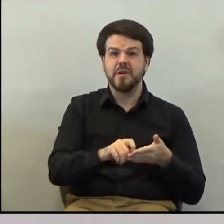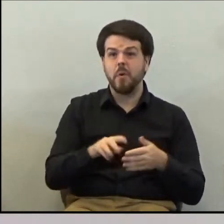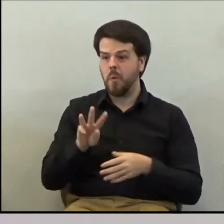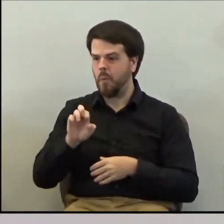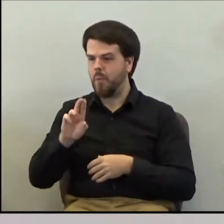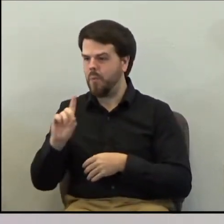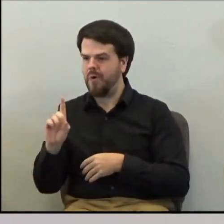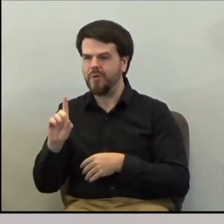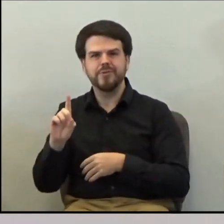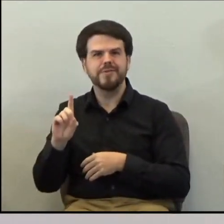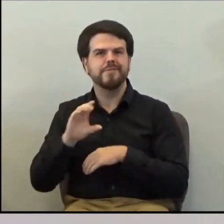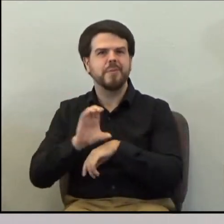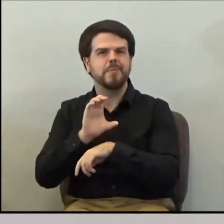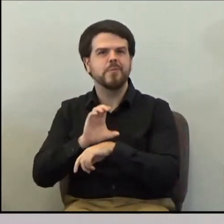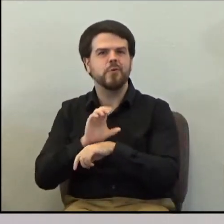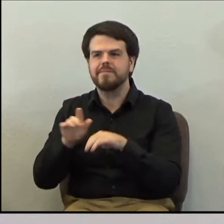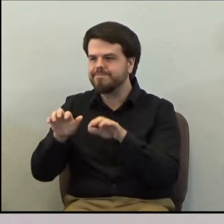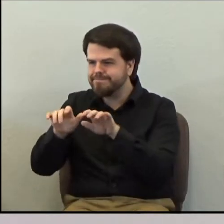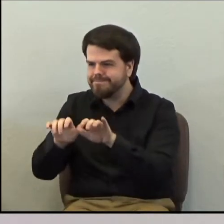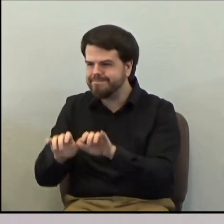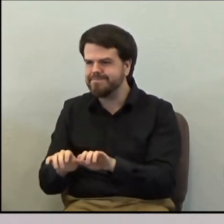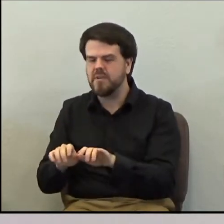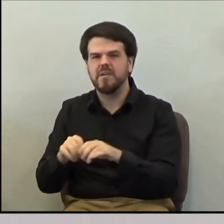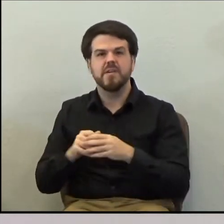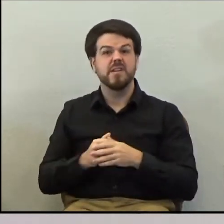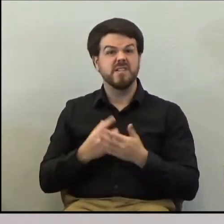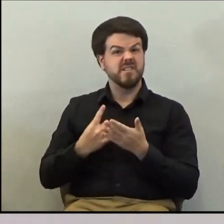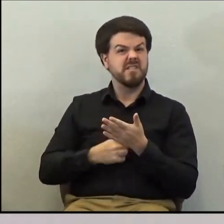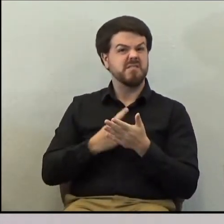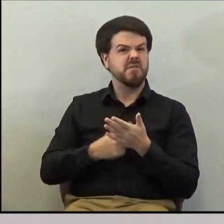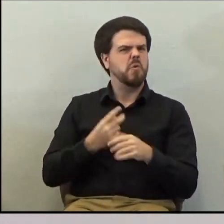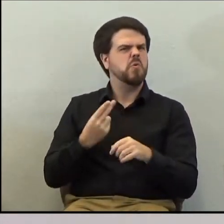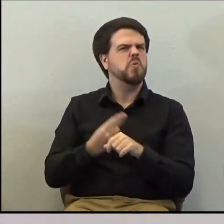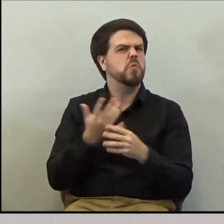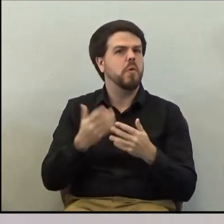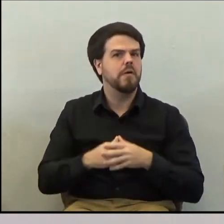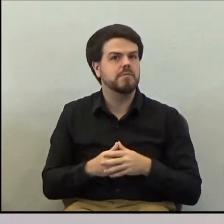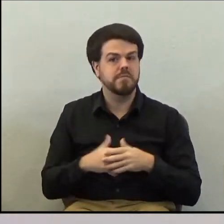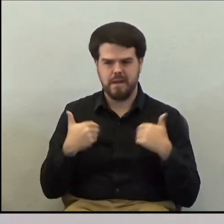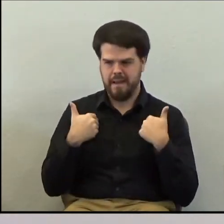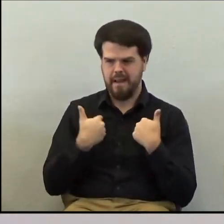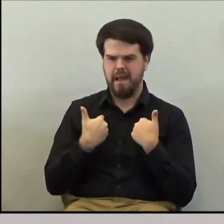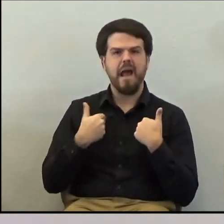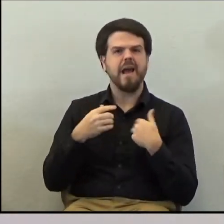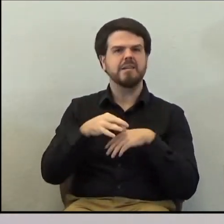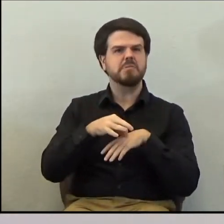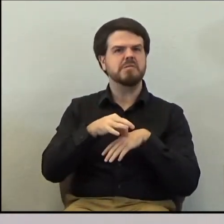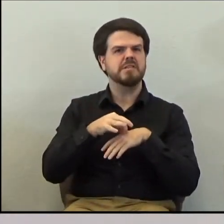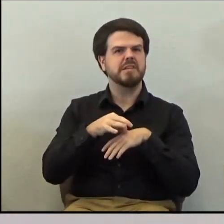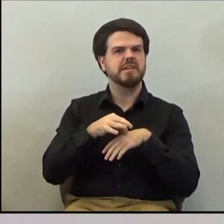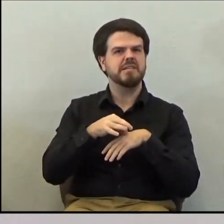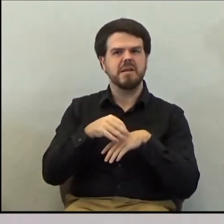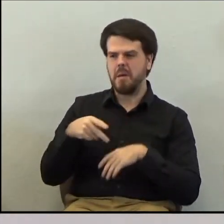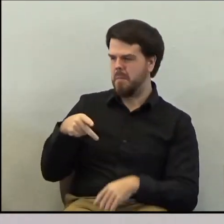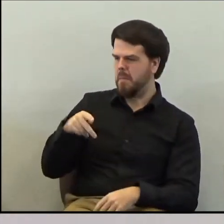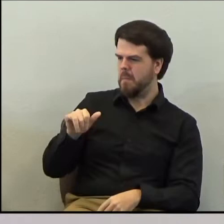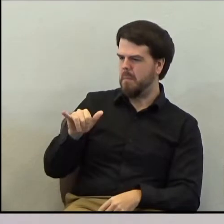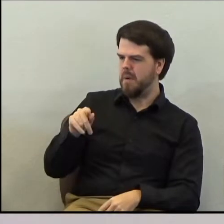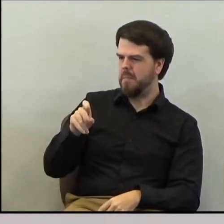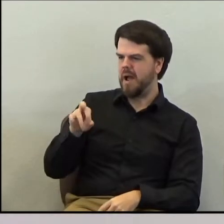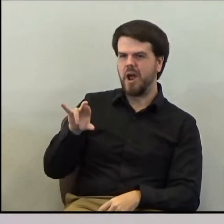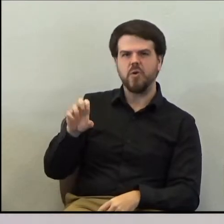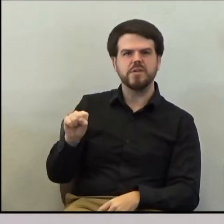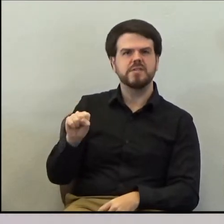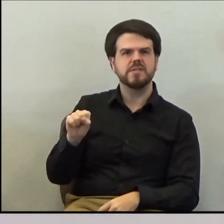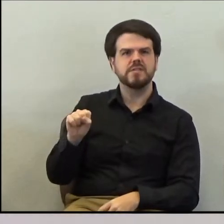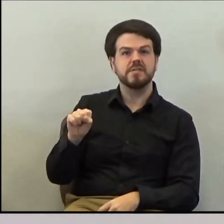get, sometimes they use animal skins or papyrus, and the average person just didn't have those in their homes.